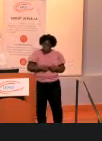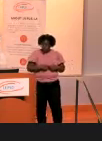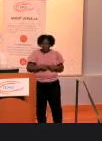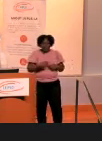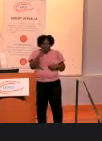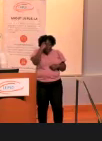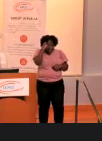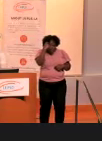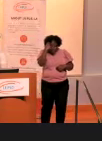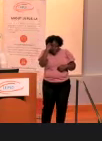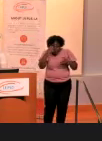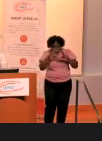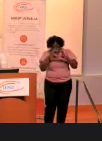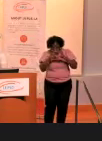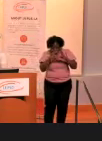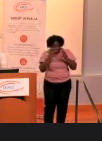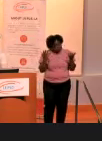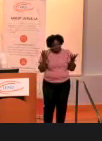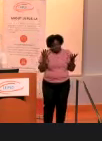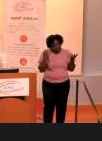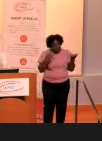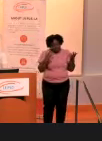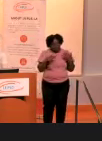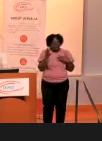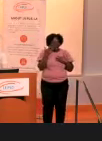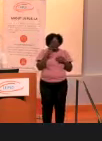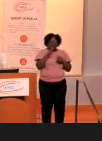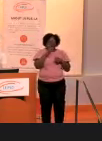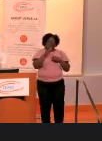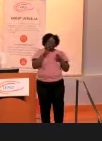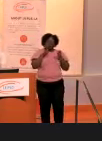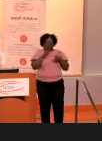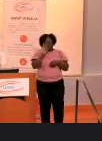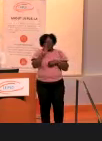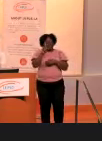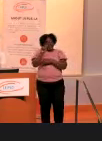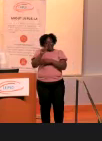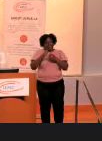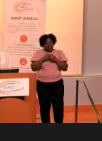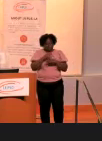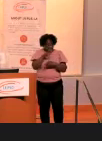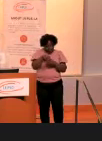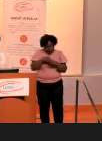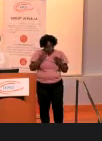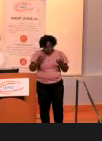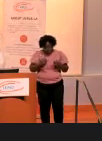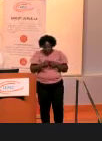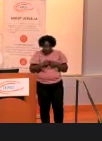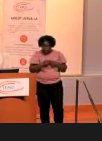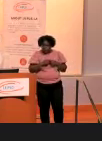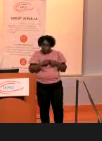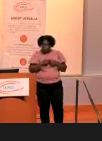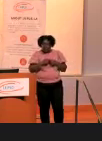brain as per mandated by the FDA. So no CNS lupus is included in the trial.